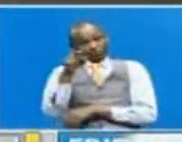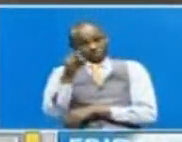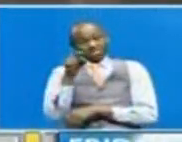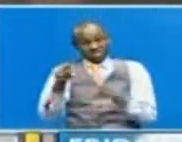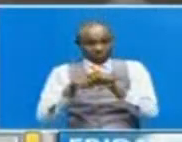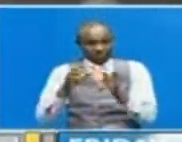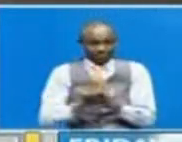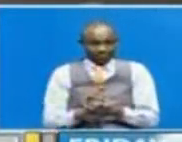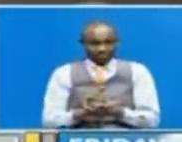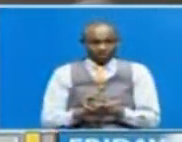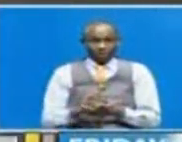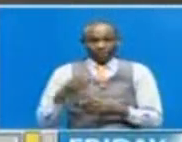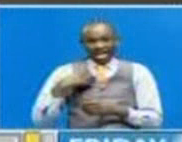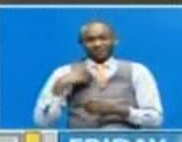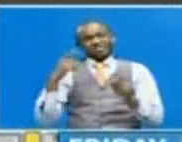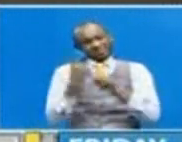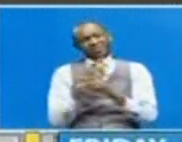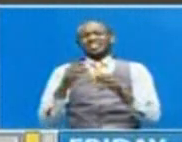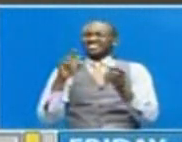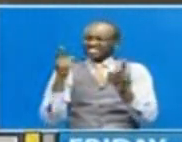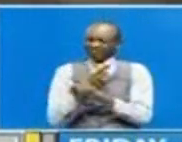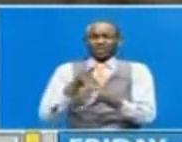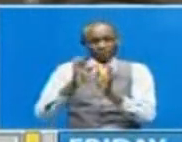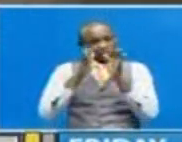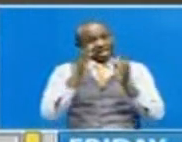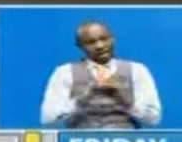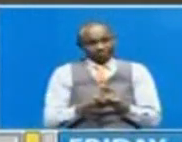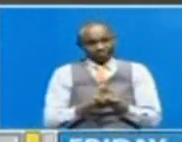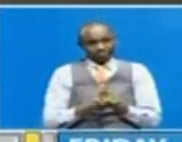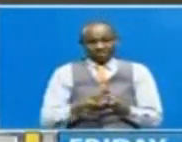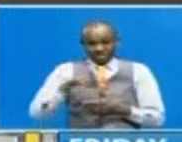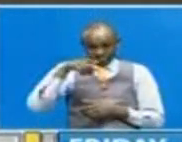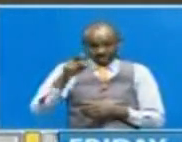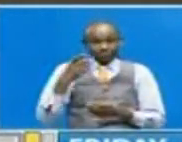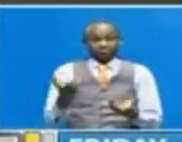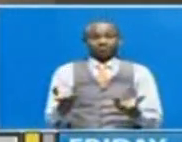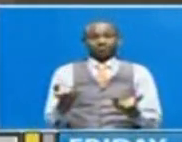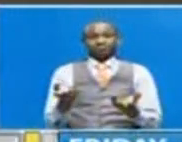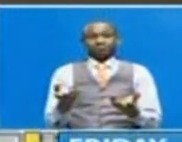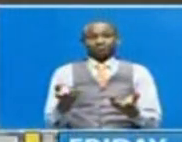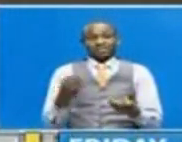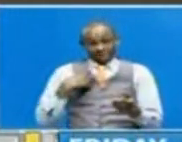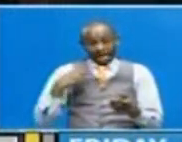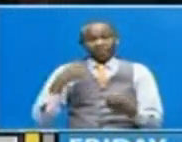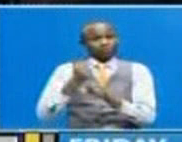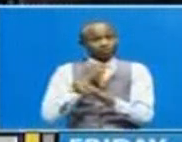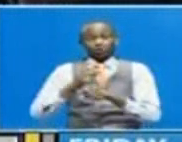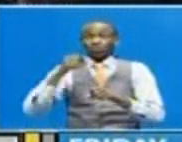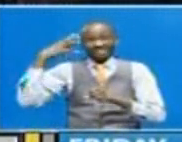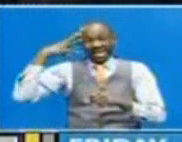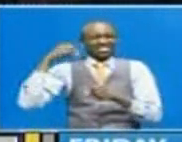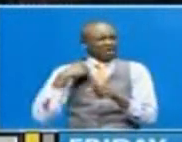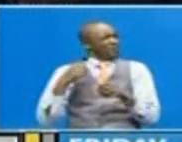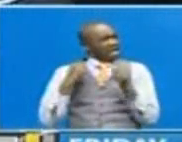Mild forms, medium forms, and very, very severe forms where life is almost impossible on exposure to sunlight. Peter